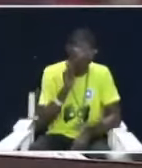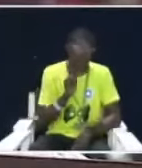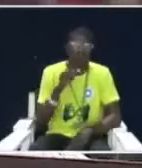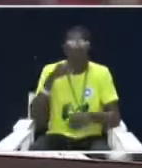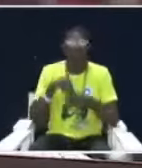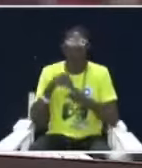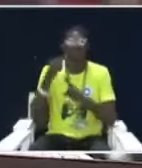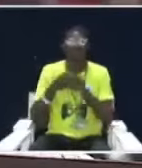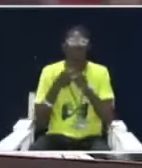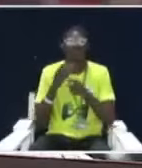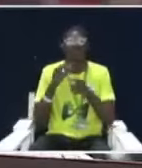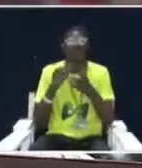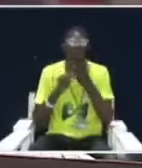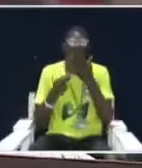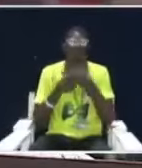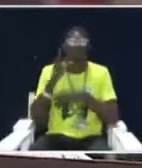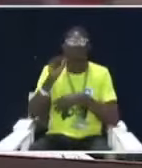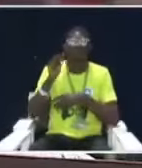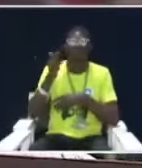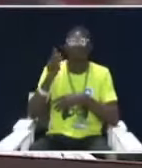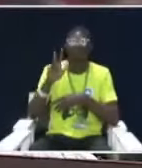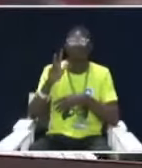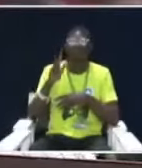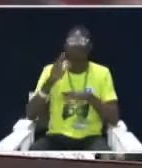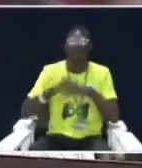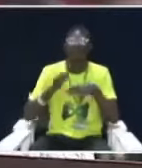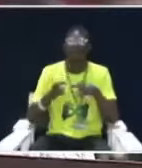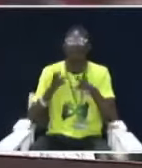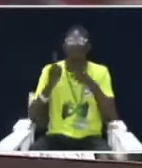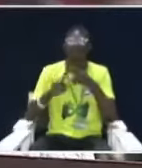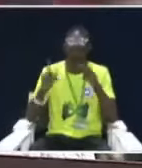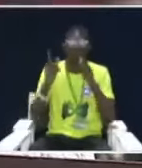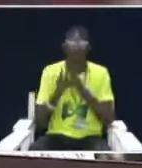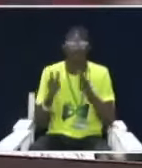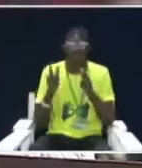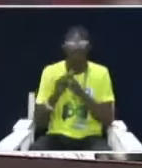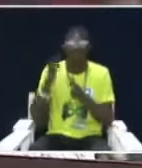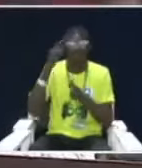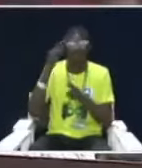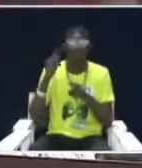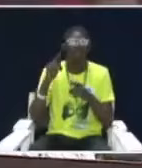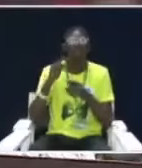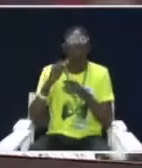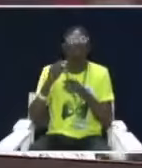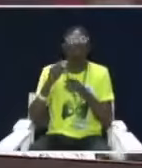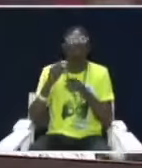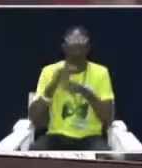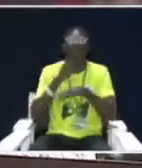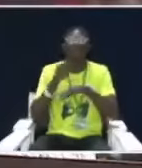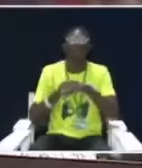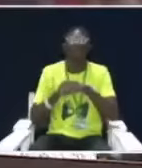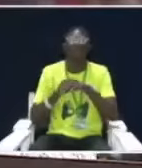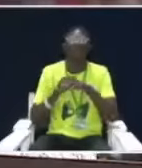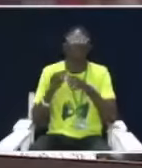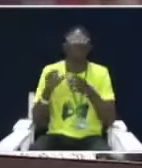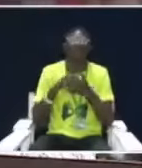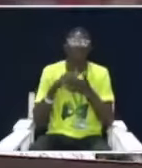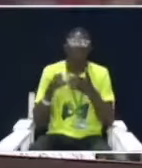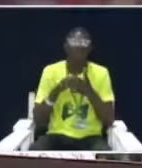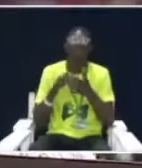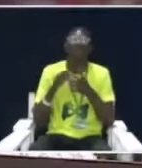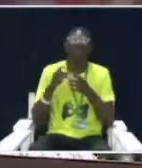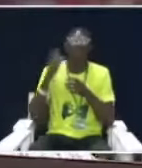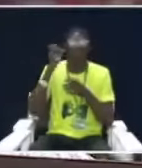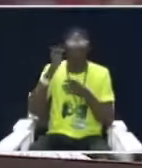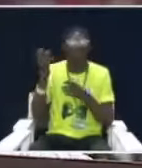the month of November 2023, was on the way to camp for the National Mass Choir rehearsals. She was